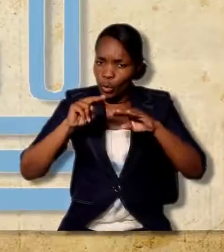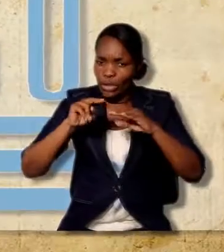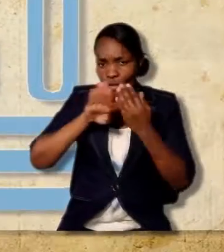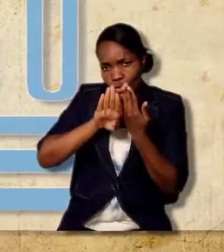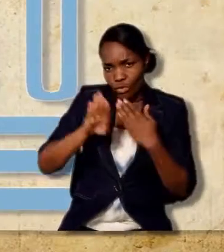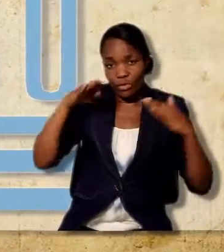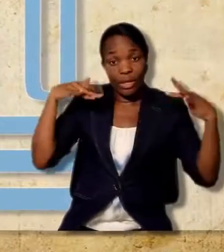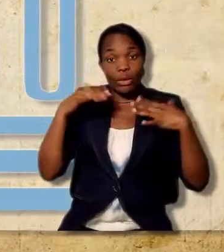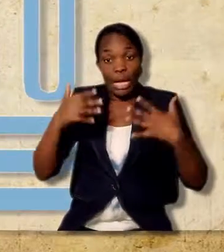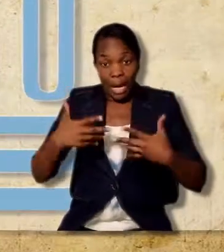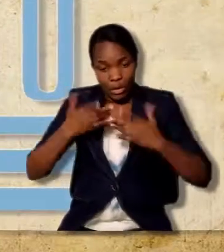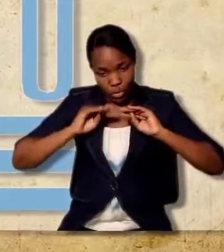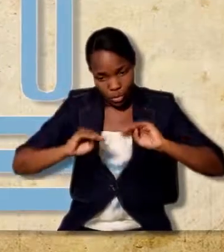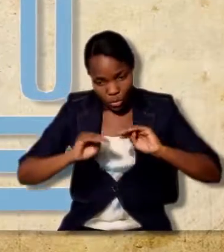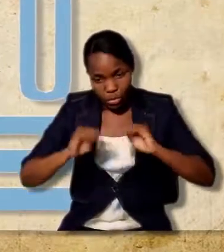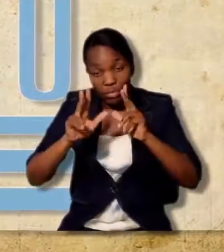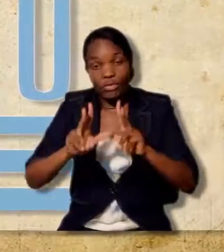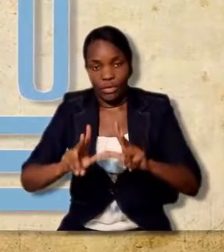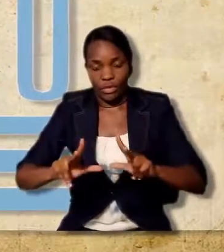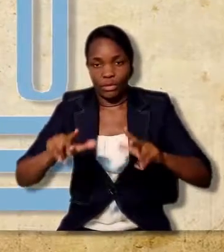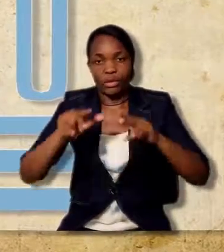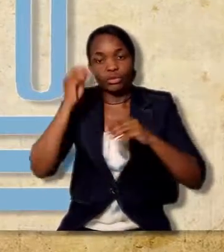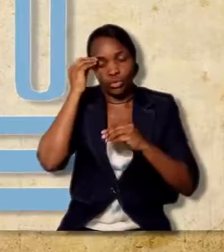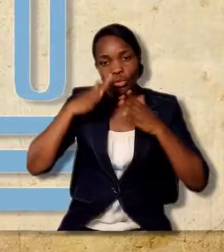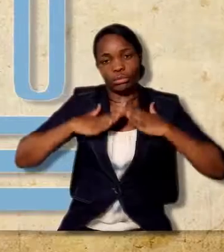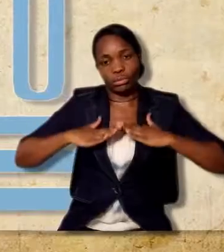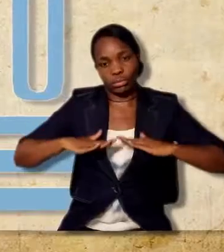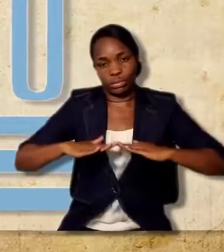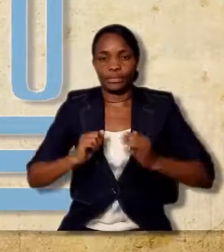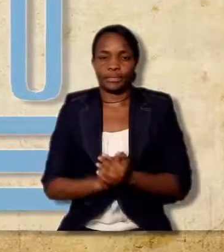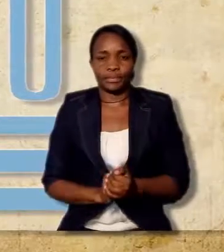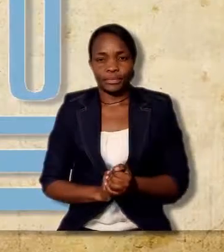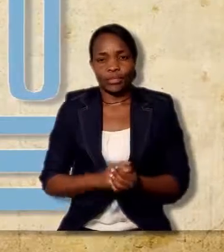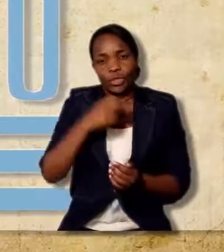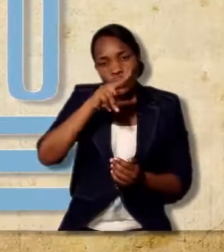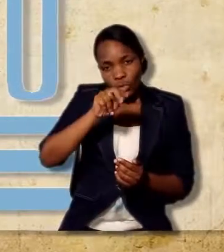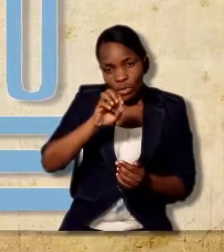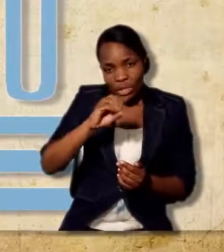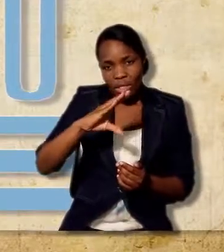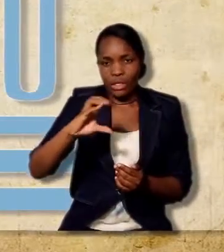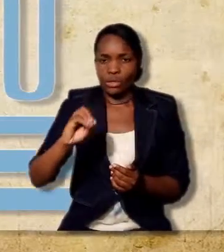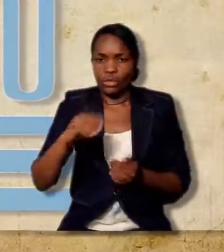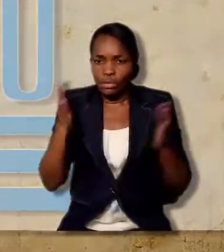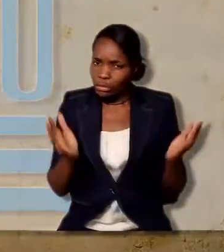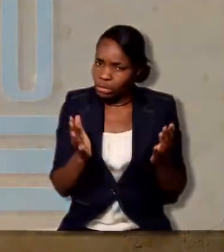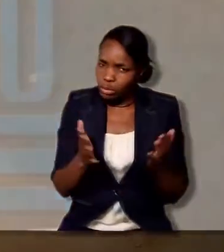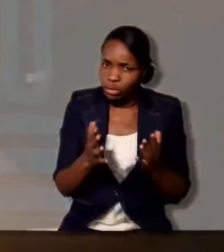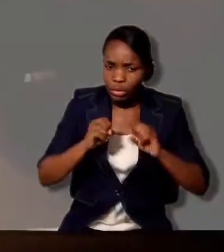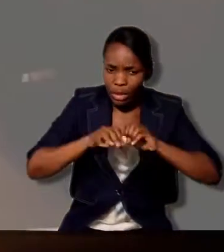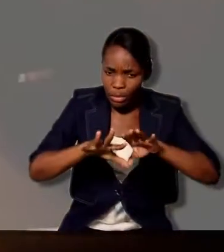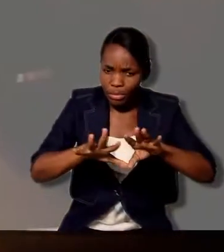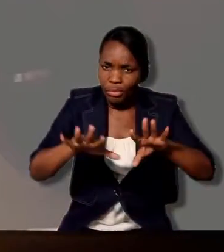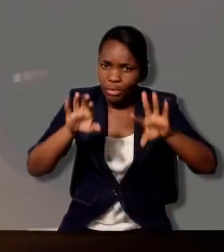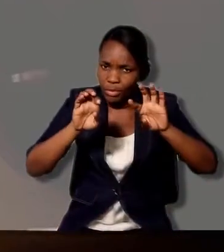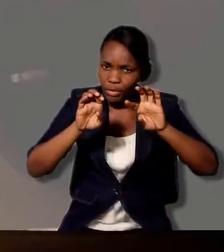preventing war is to educate people in the pursuit of peace. So, UNESCO encourages the spread of universal